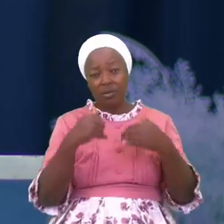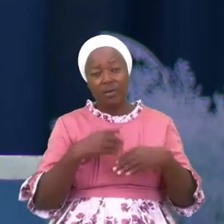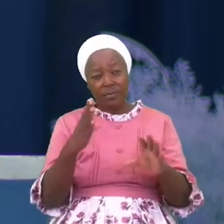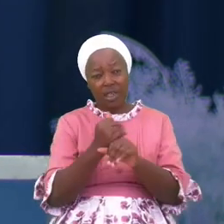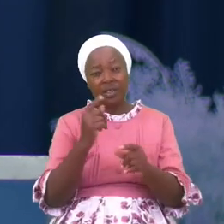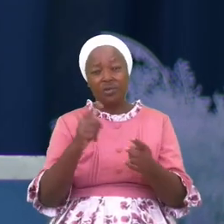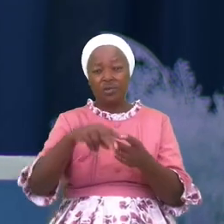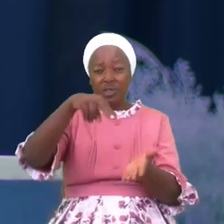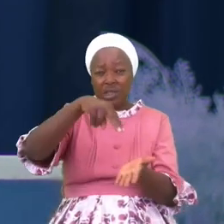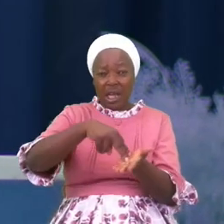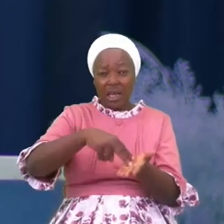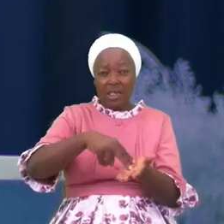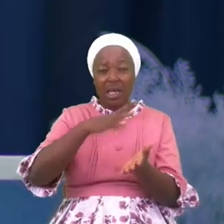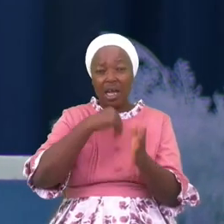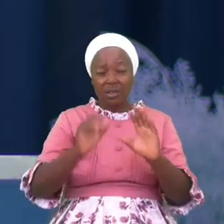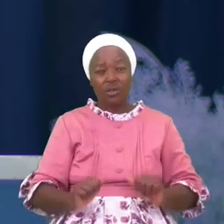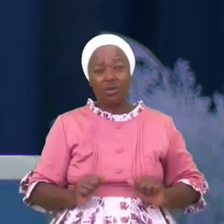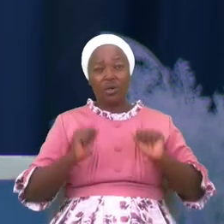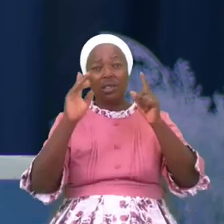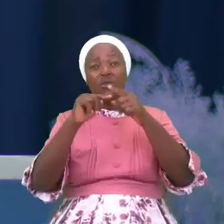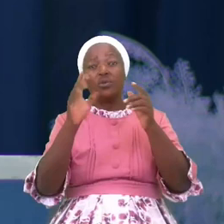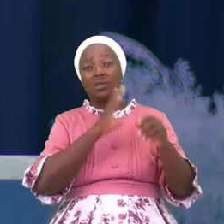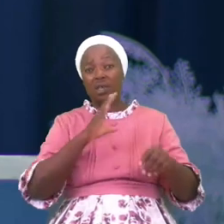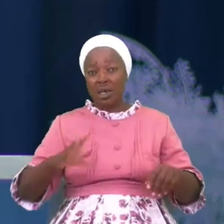Christ, let that same decision